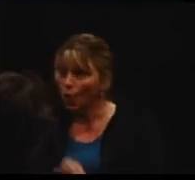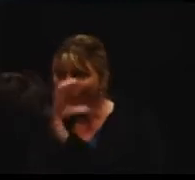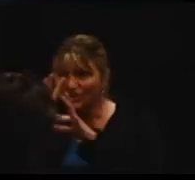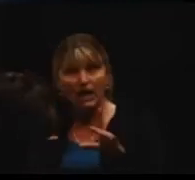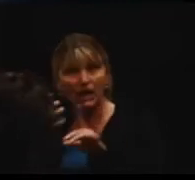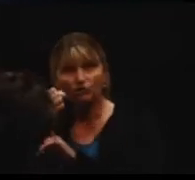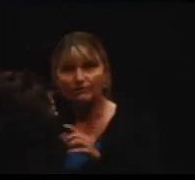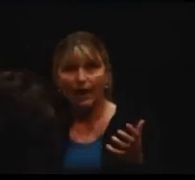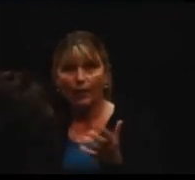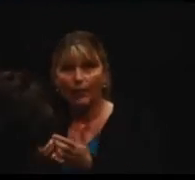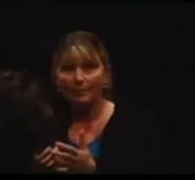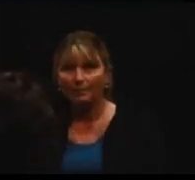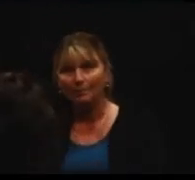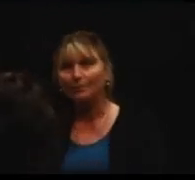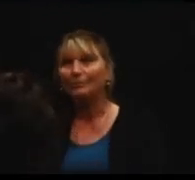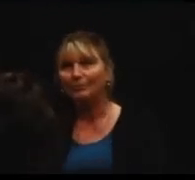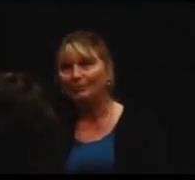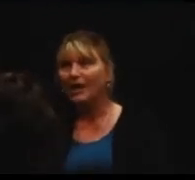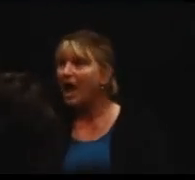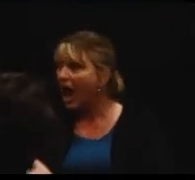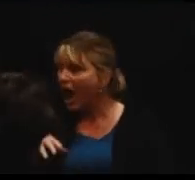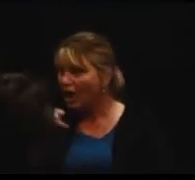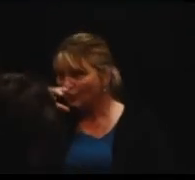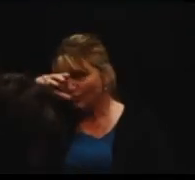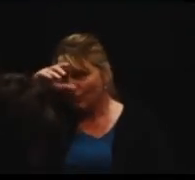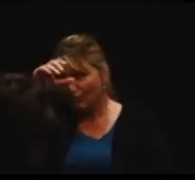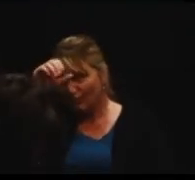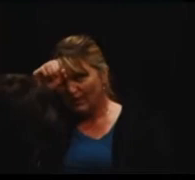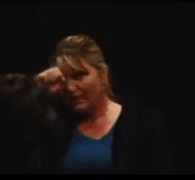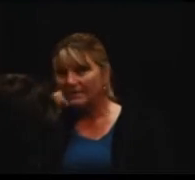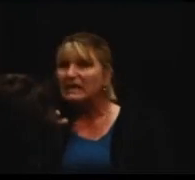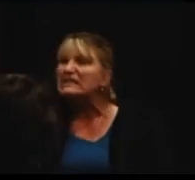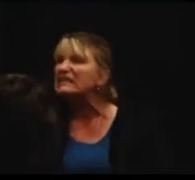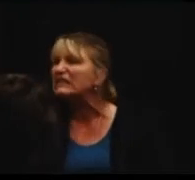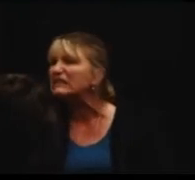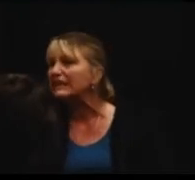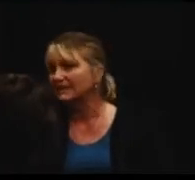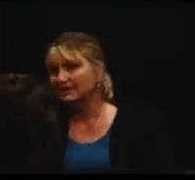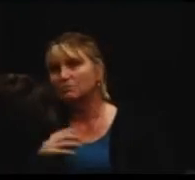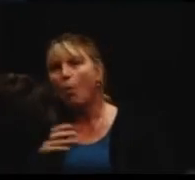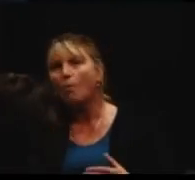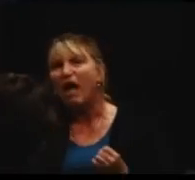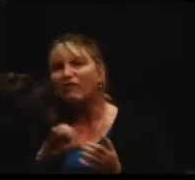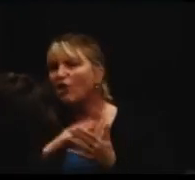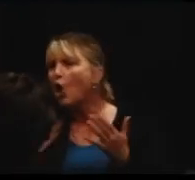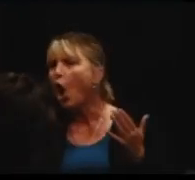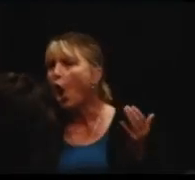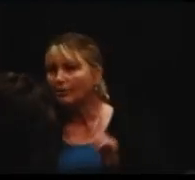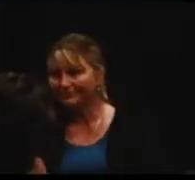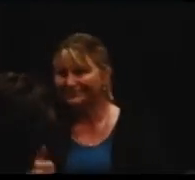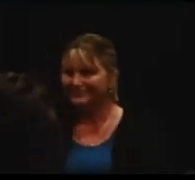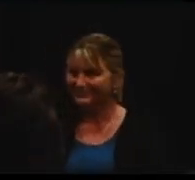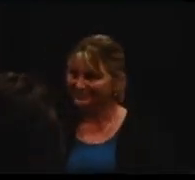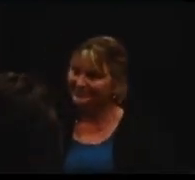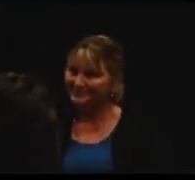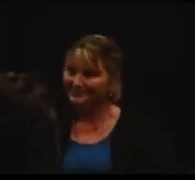there? And remembering that succinctness is always more powerful, as Russell has shown us today. So